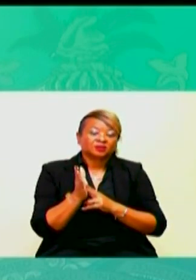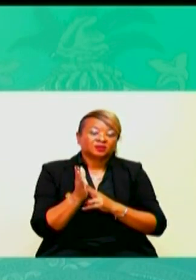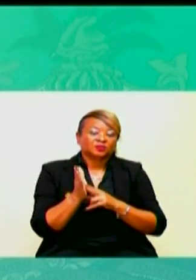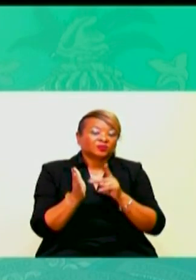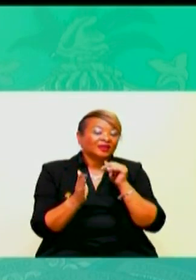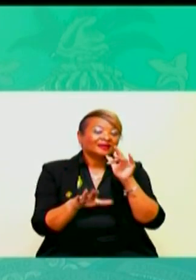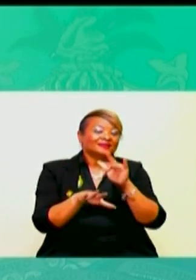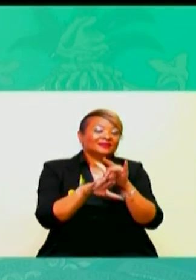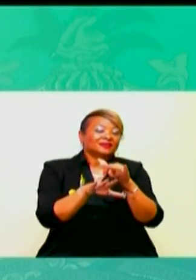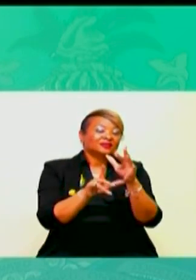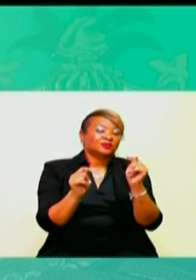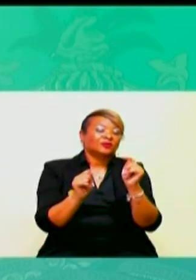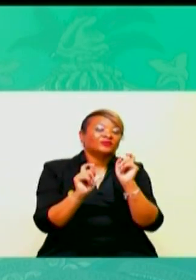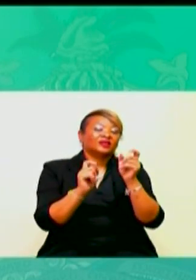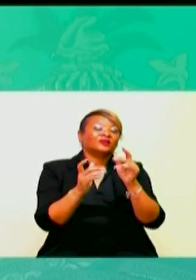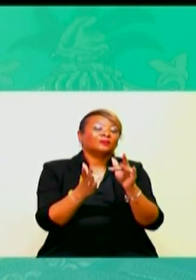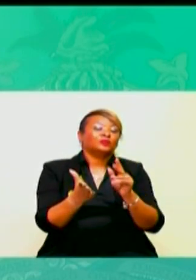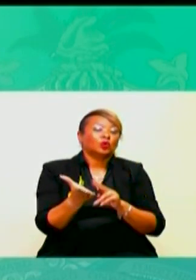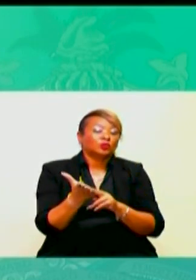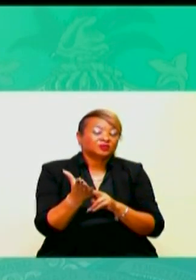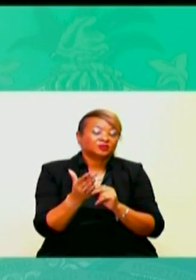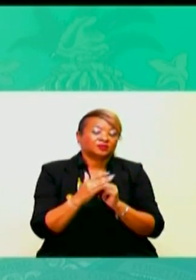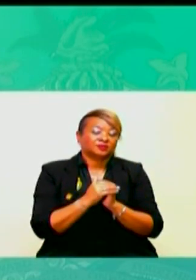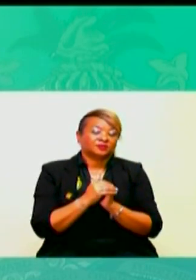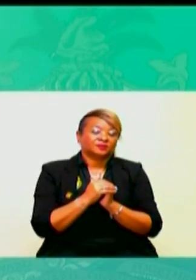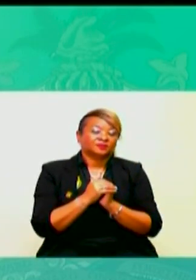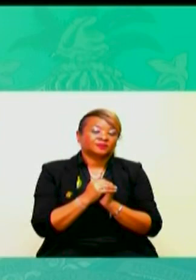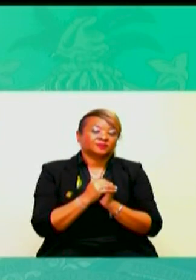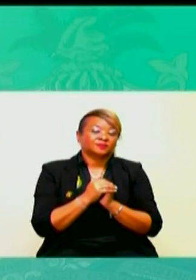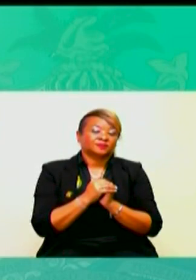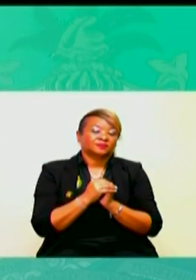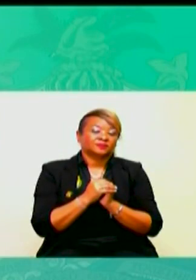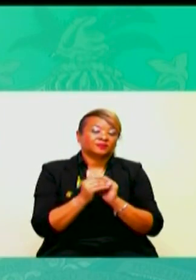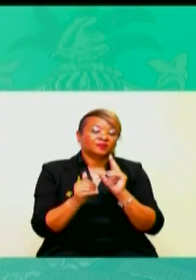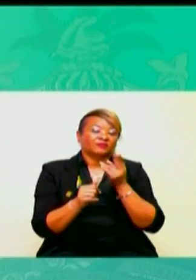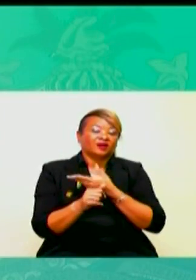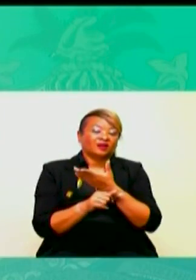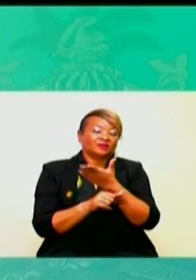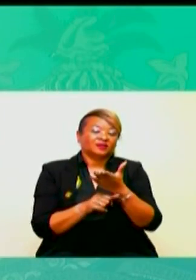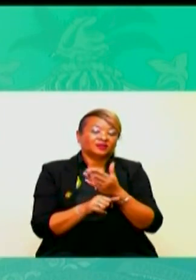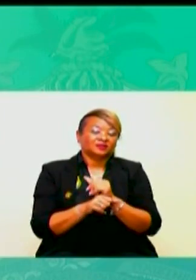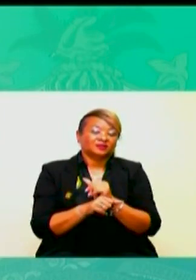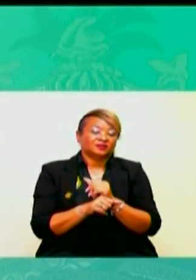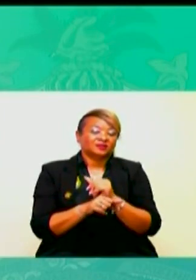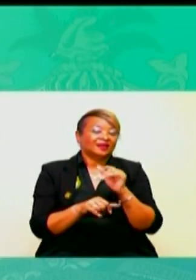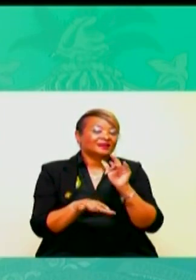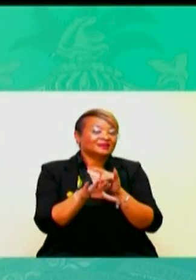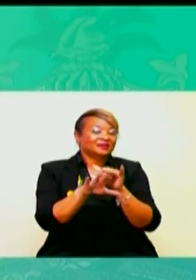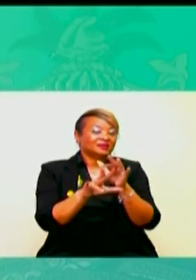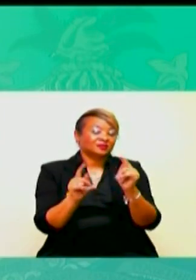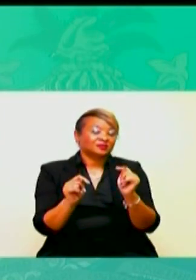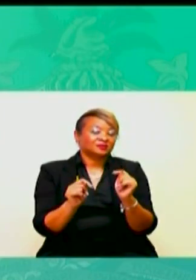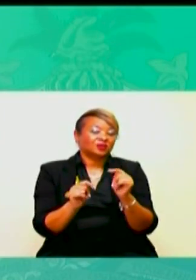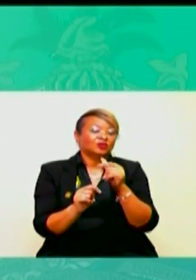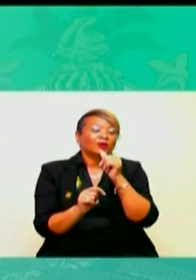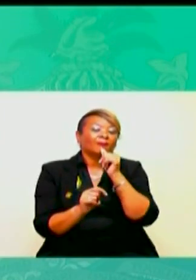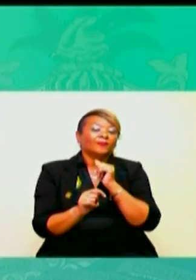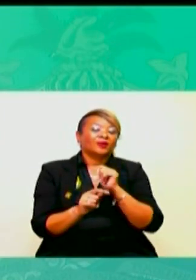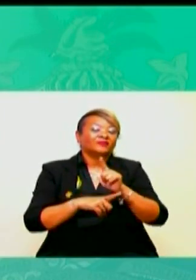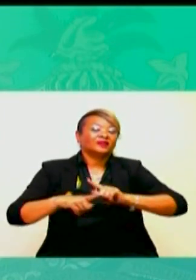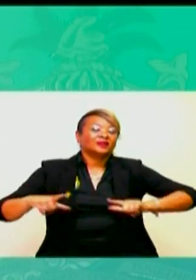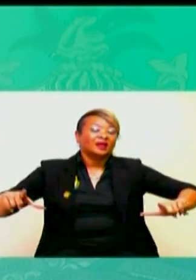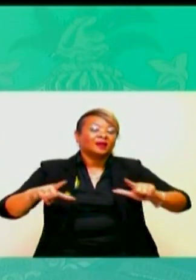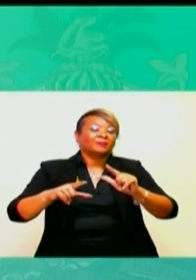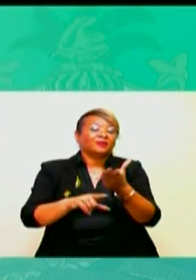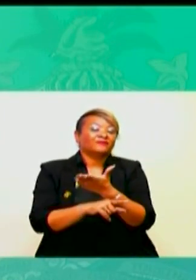man. We got to give them notice. Could you imagine for that? Ardent? For Ardent. No, man. Say it. Could you imagine that on your private land before